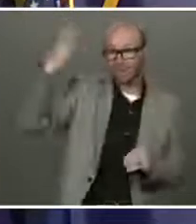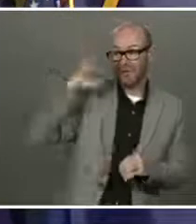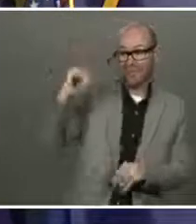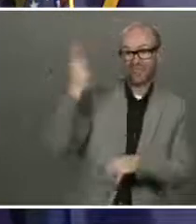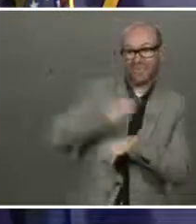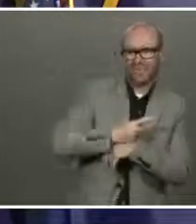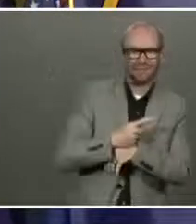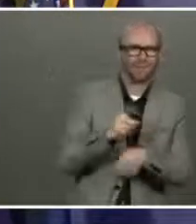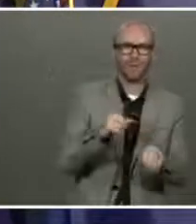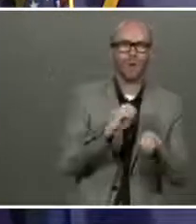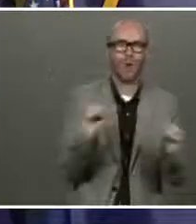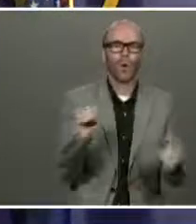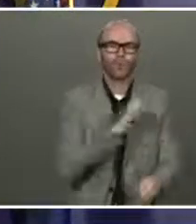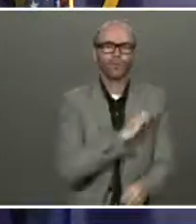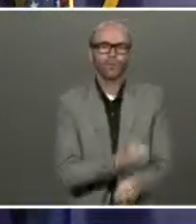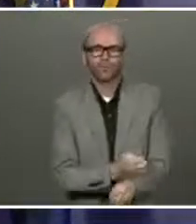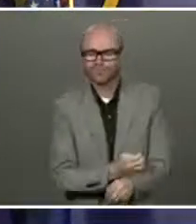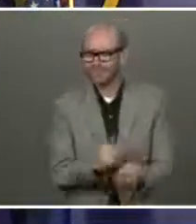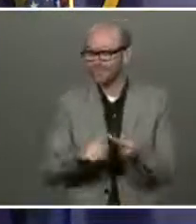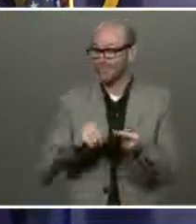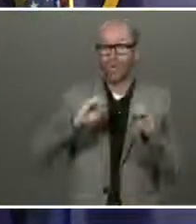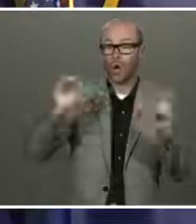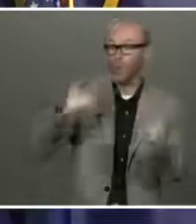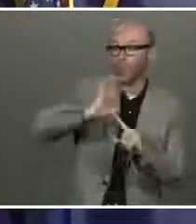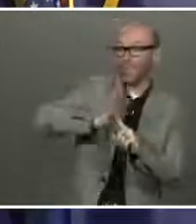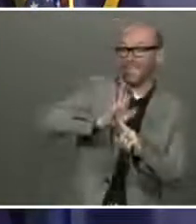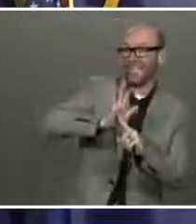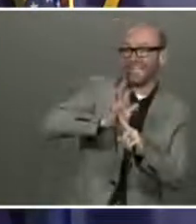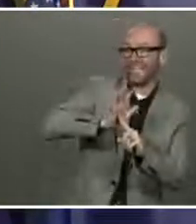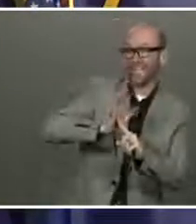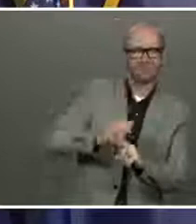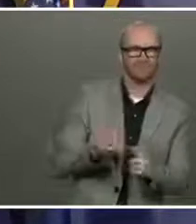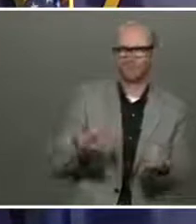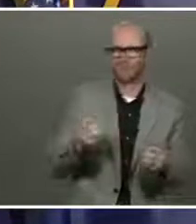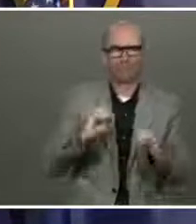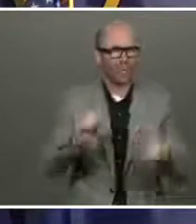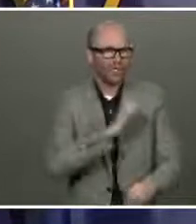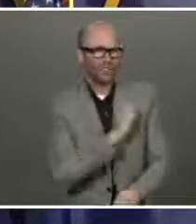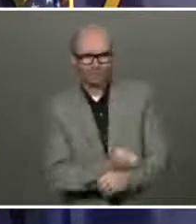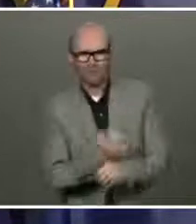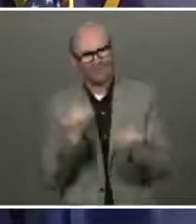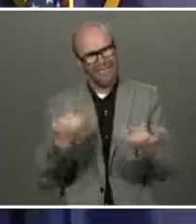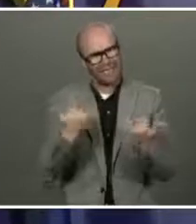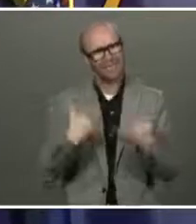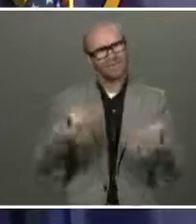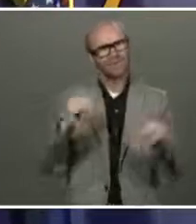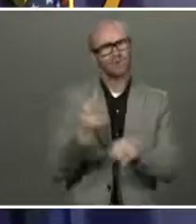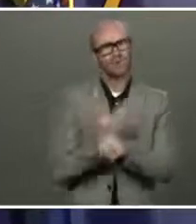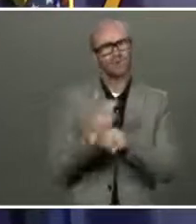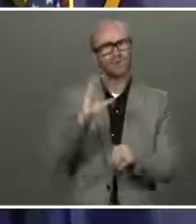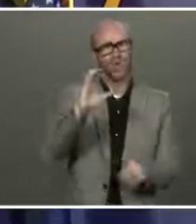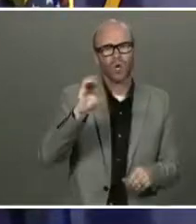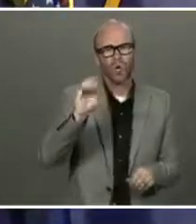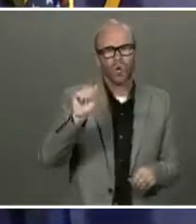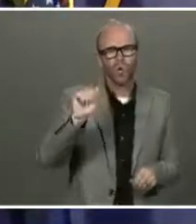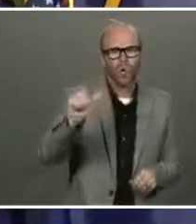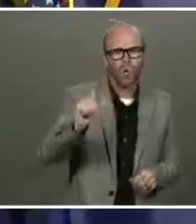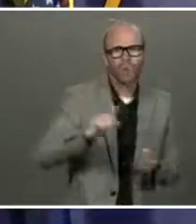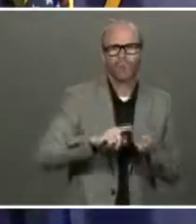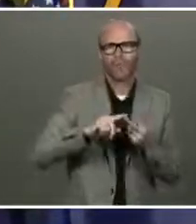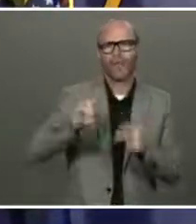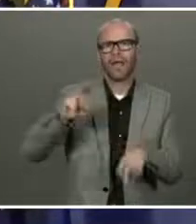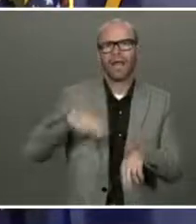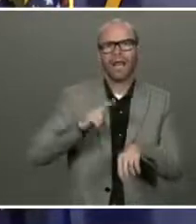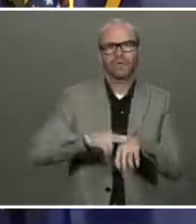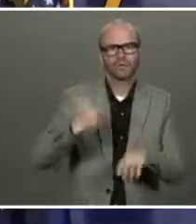don't have that sustainable load. And so that's when coal and natural gas are so very important. And if you shut that